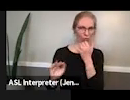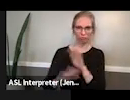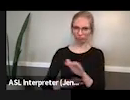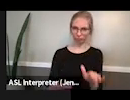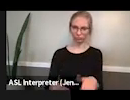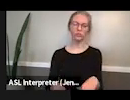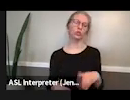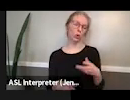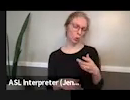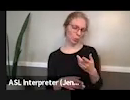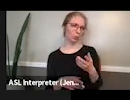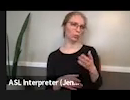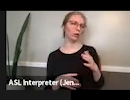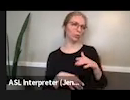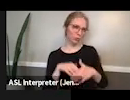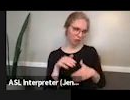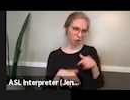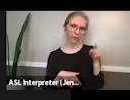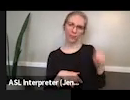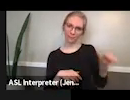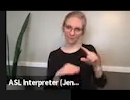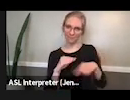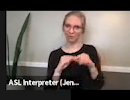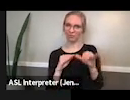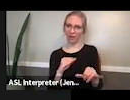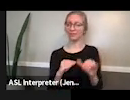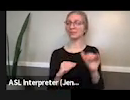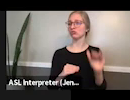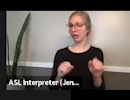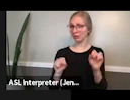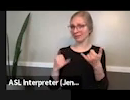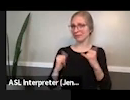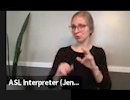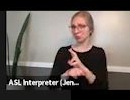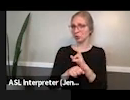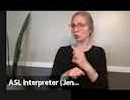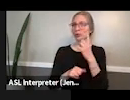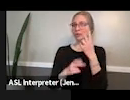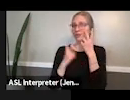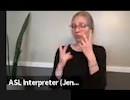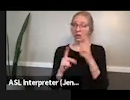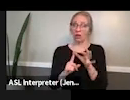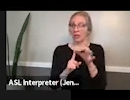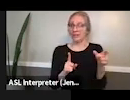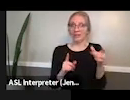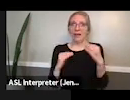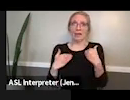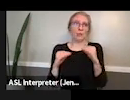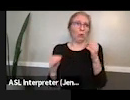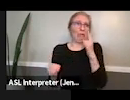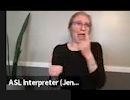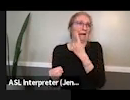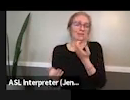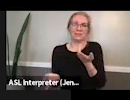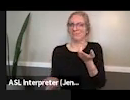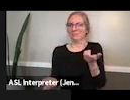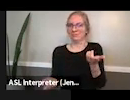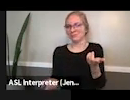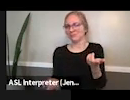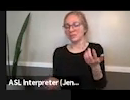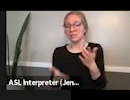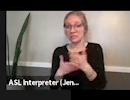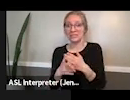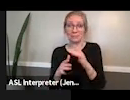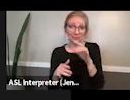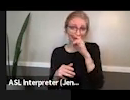them about that. The kid's going to still be able to use his vision unless he doesn't have eyeballs. All right, make sure you know he's got eyeballs. I've known some kids